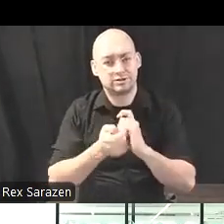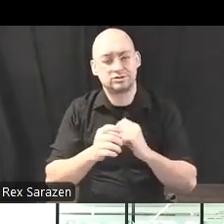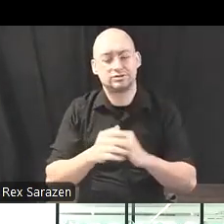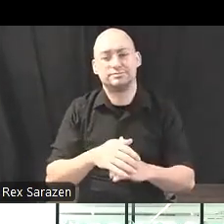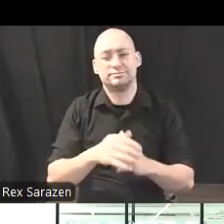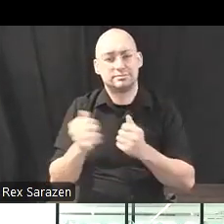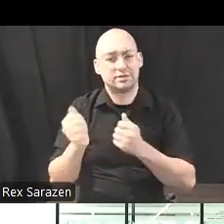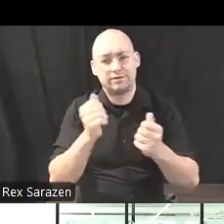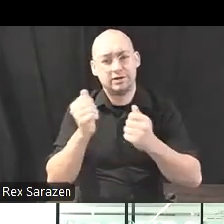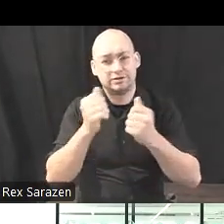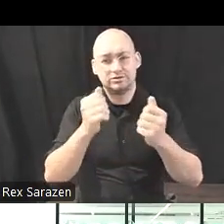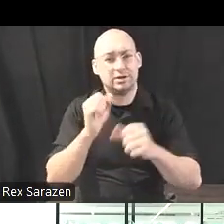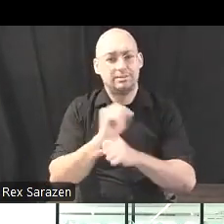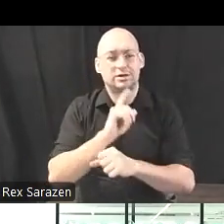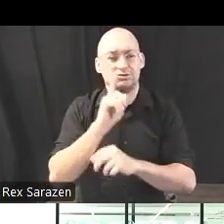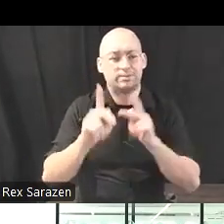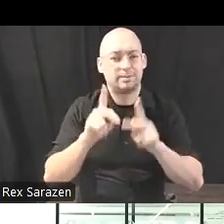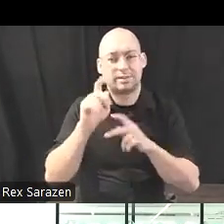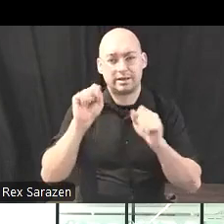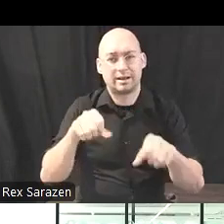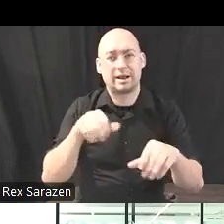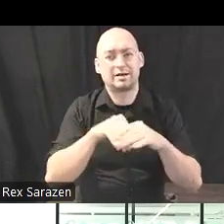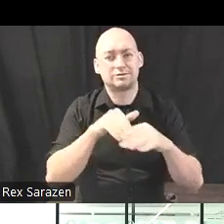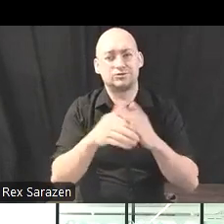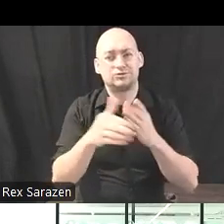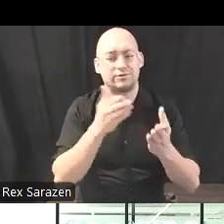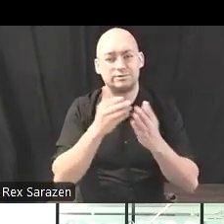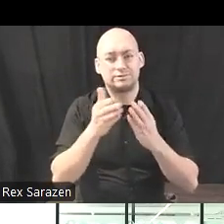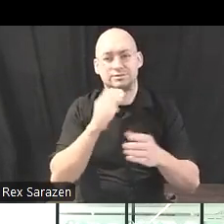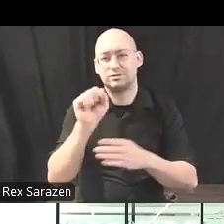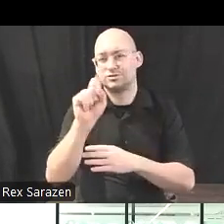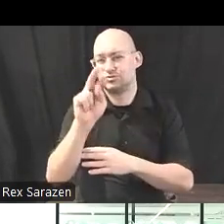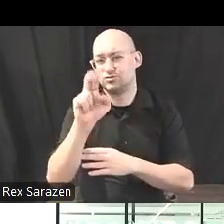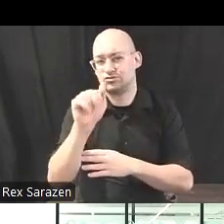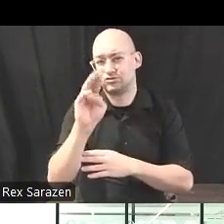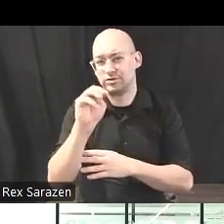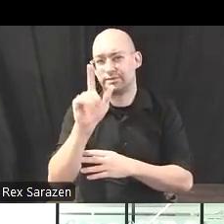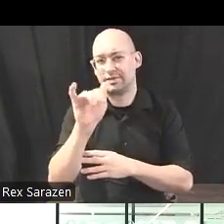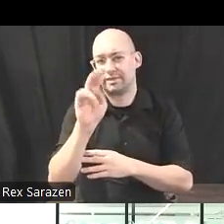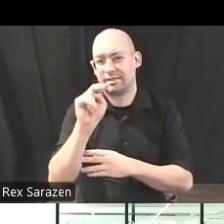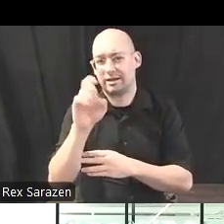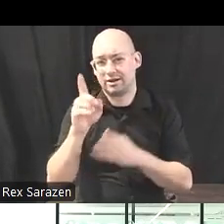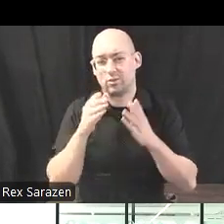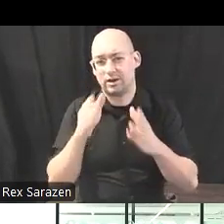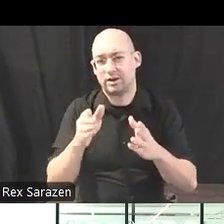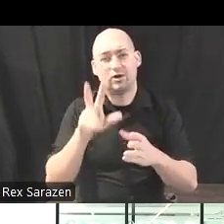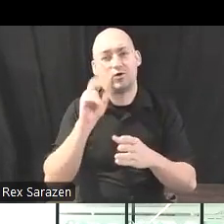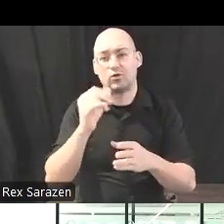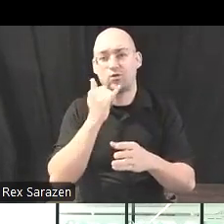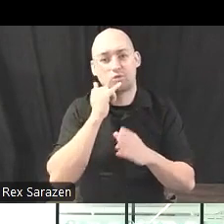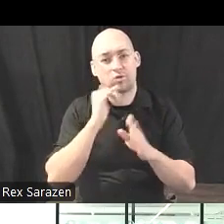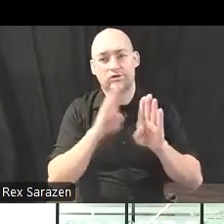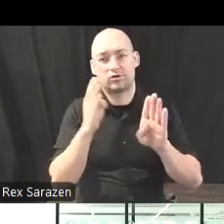sure that people can access services in a much more streamlined fashion, and that's where the no wrong door system efforts come into